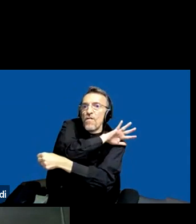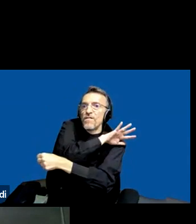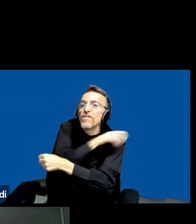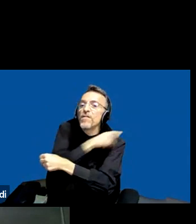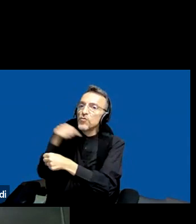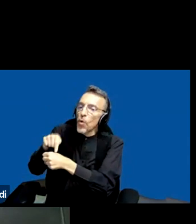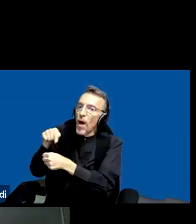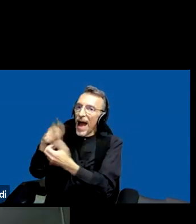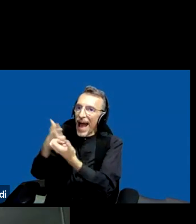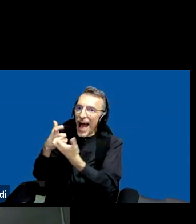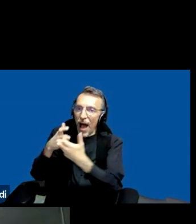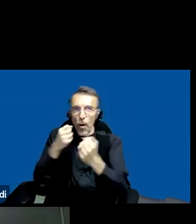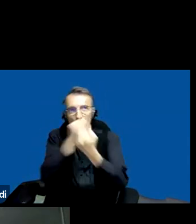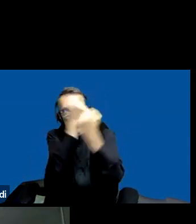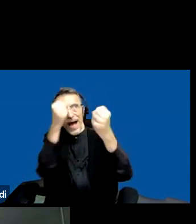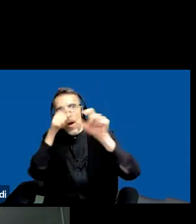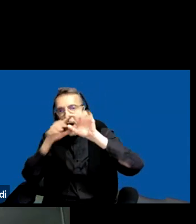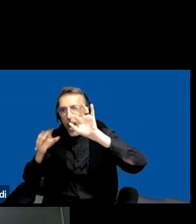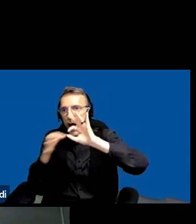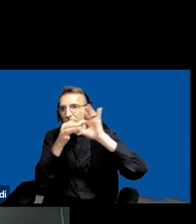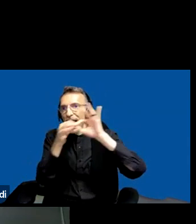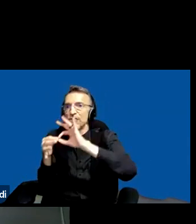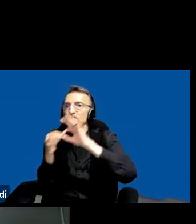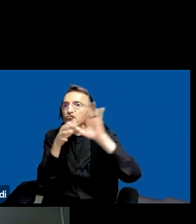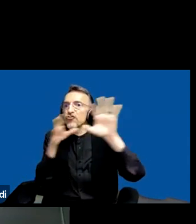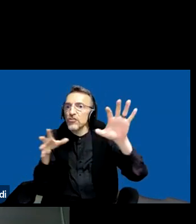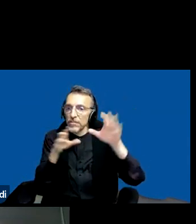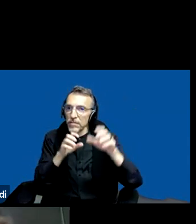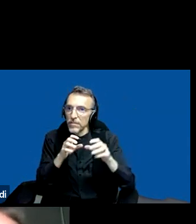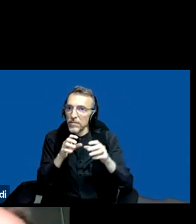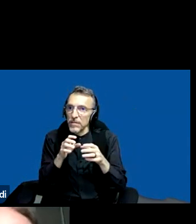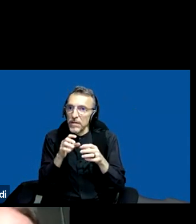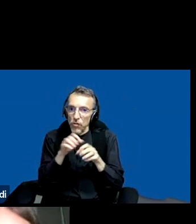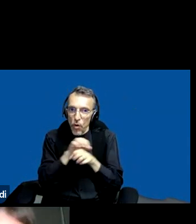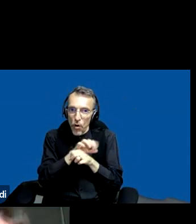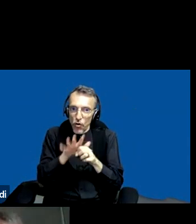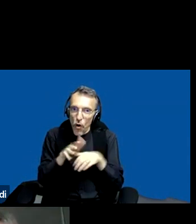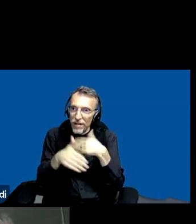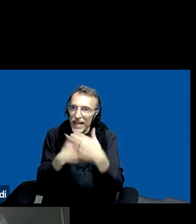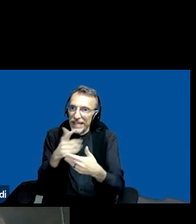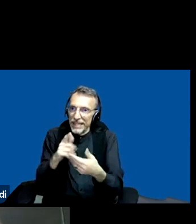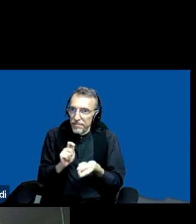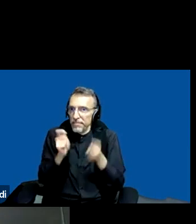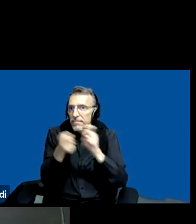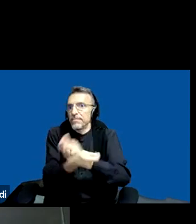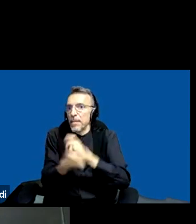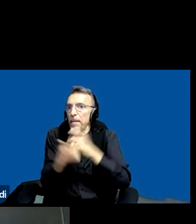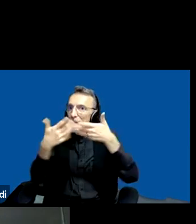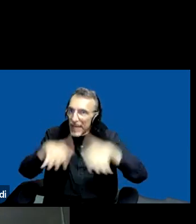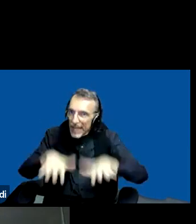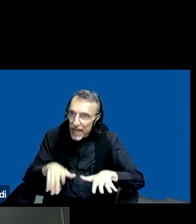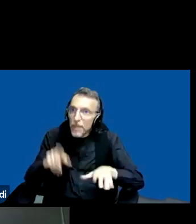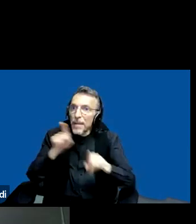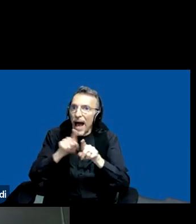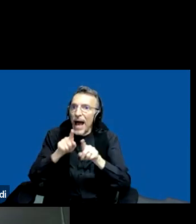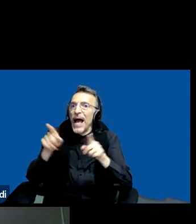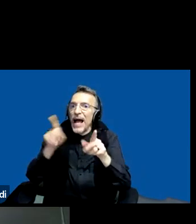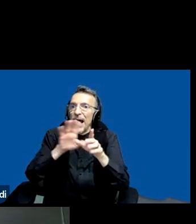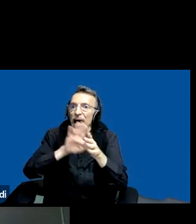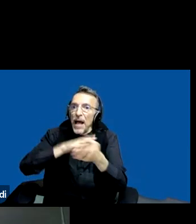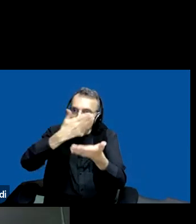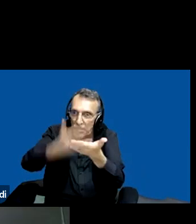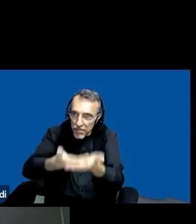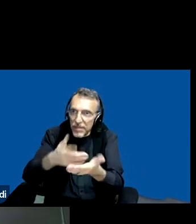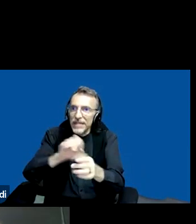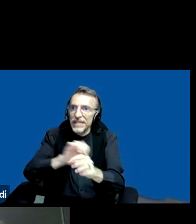challenge the power relations, both in how post-COVID transformations are thought about, but actually into development more